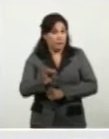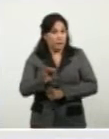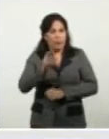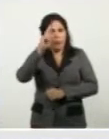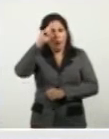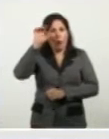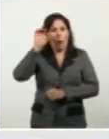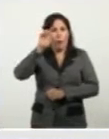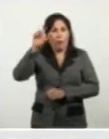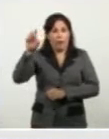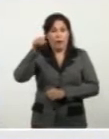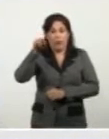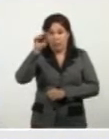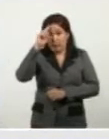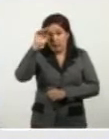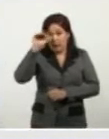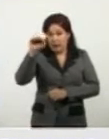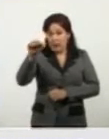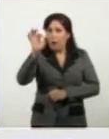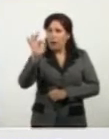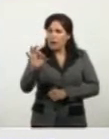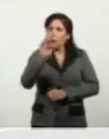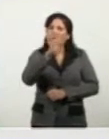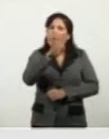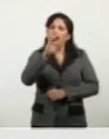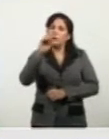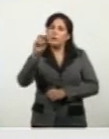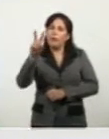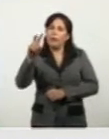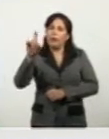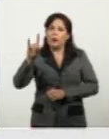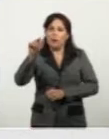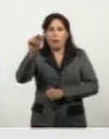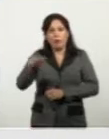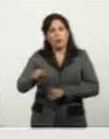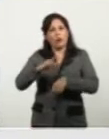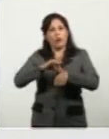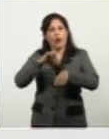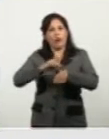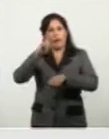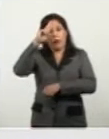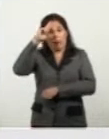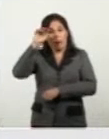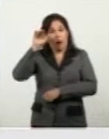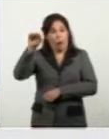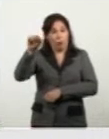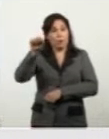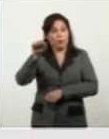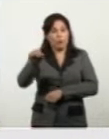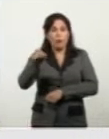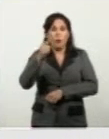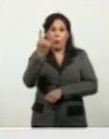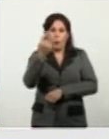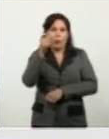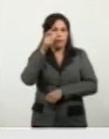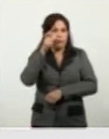429 patients admitted to our hospitals, one in surveillance, 256